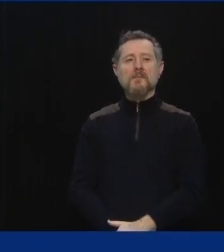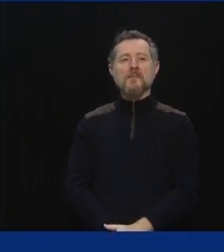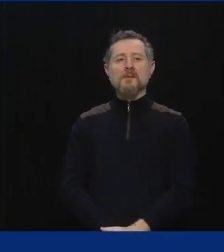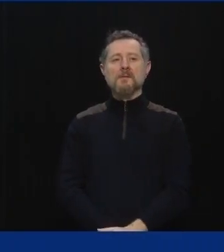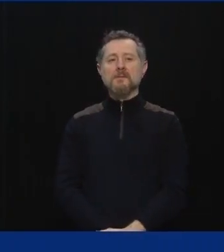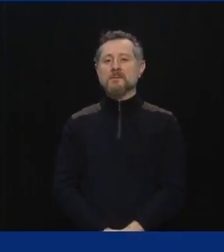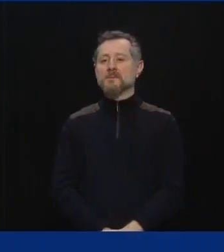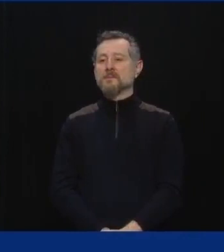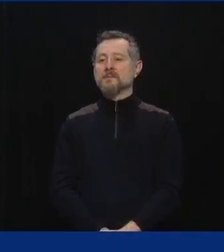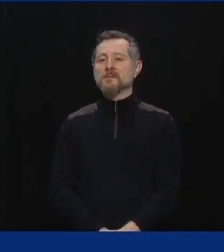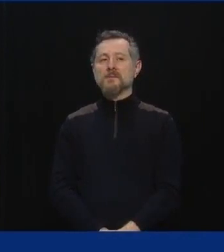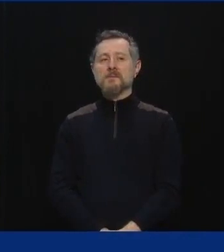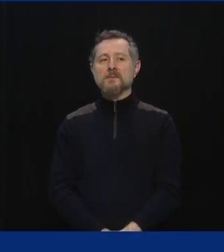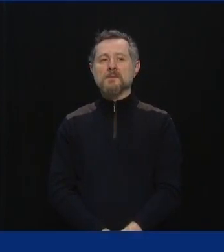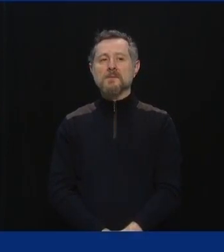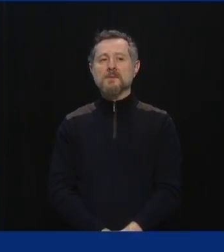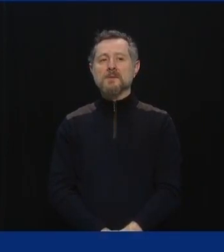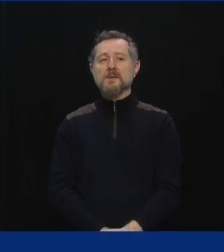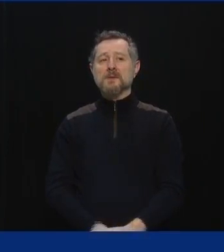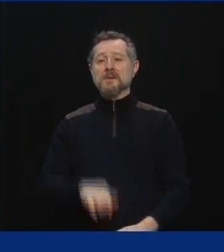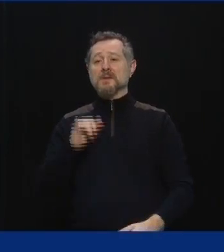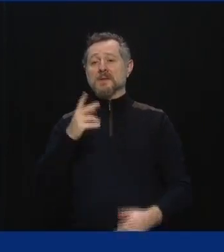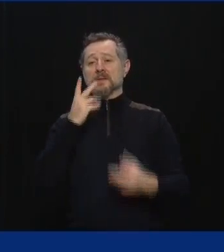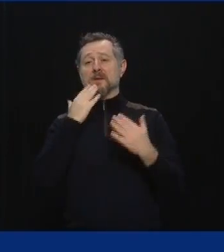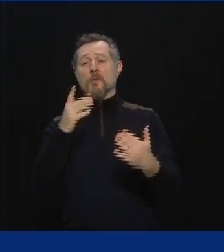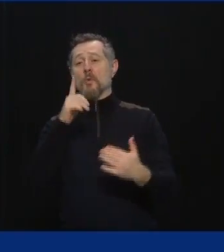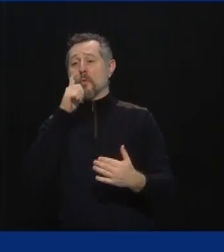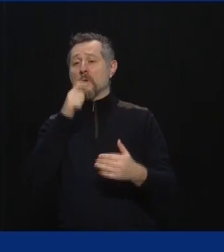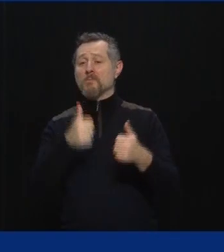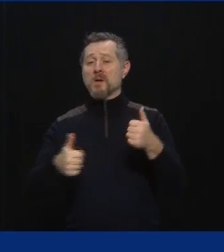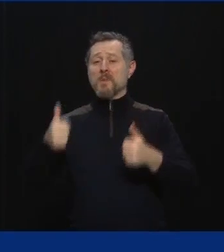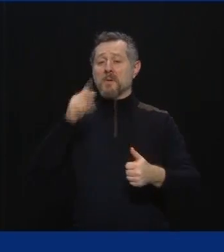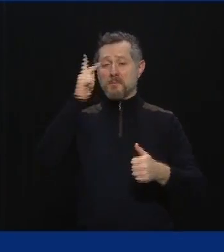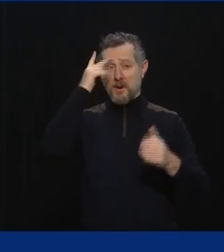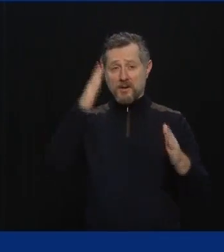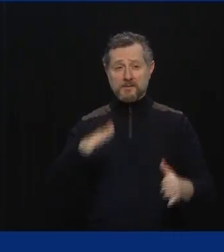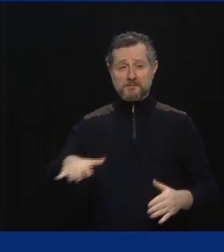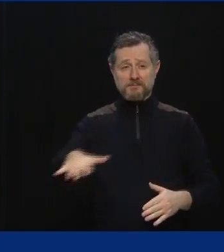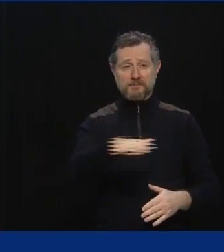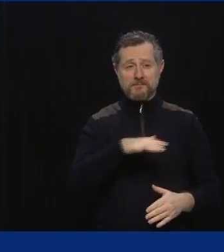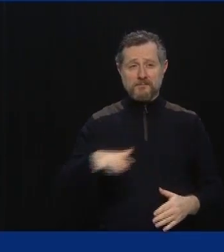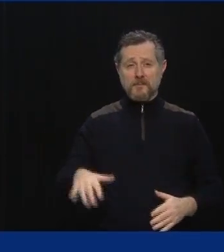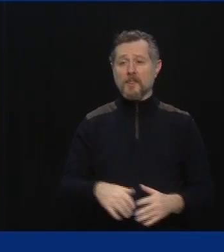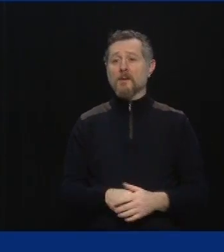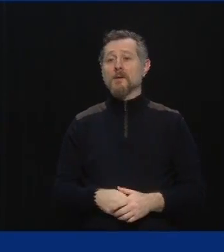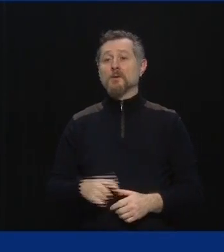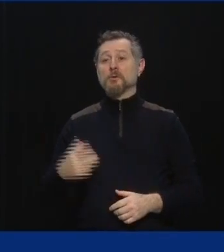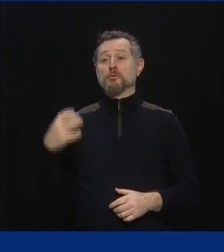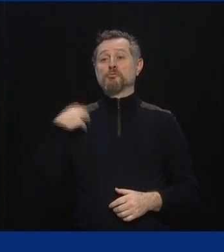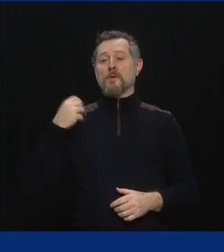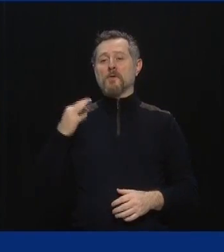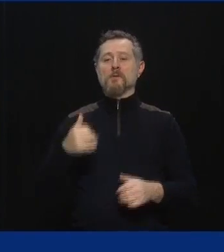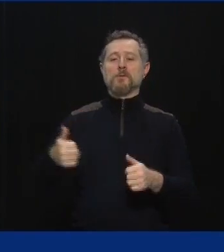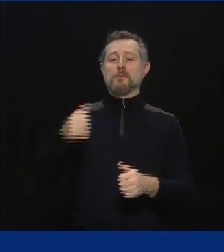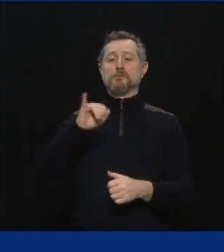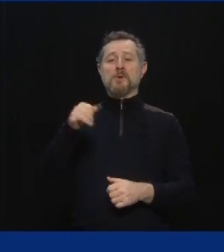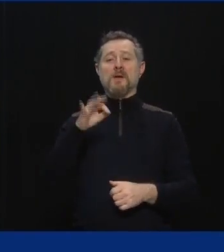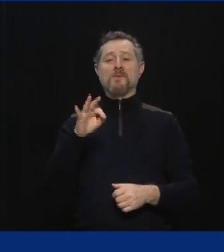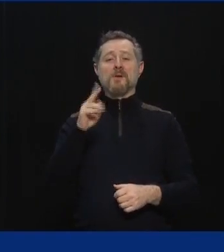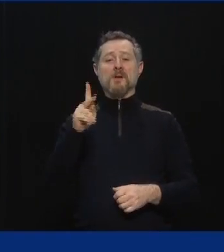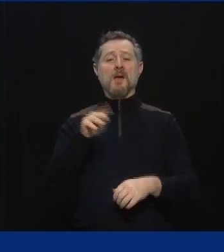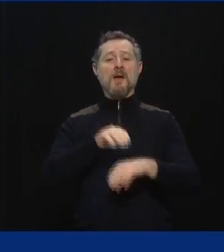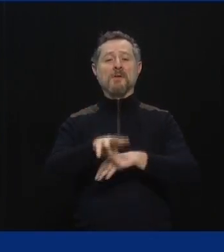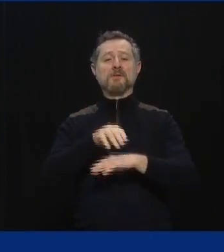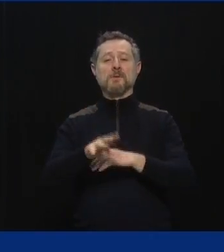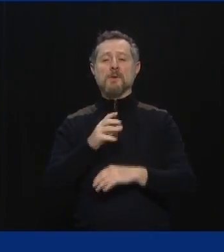So I'd also like to thank all of the elected officials in the room, including the chairs of our JFK Advisory Council, Congressman Greg